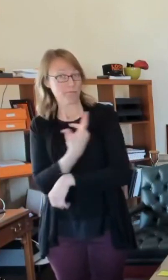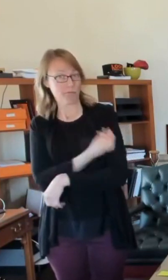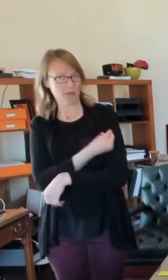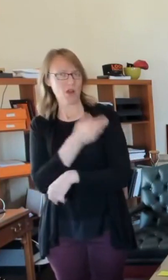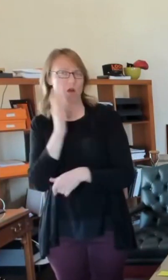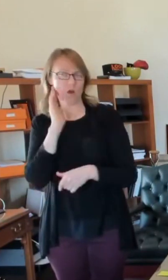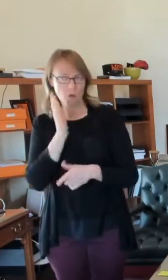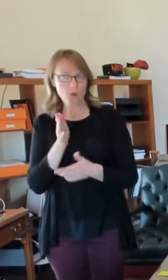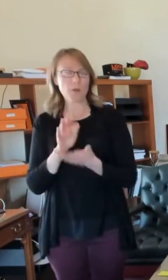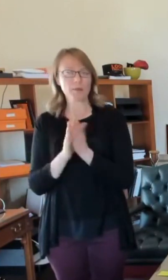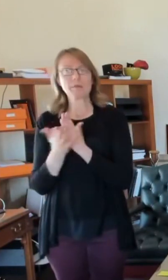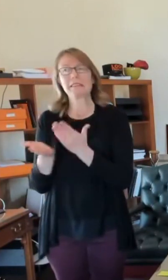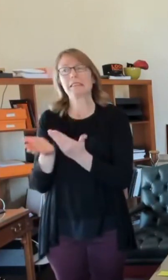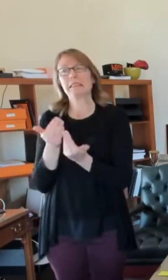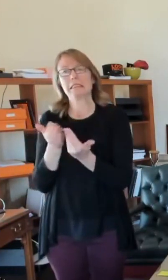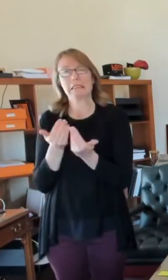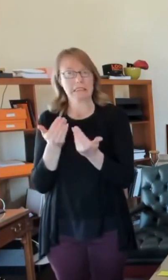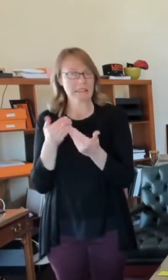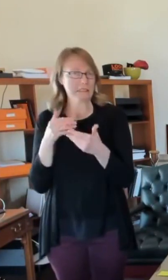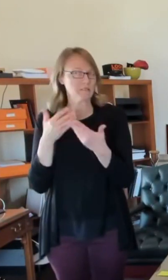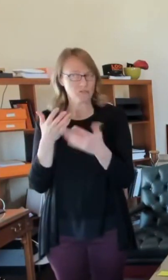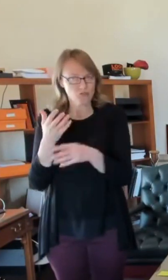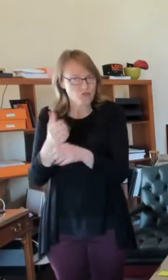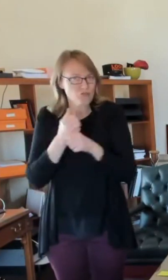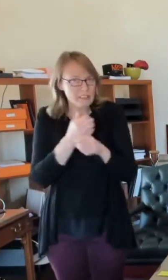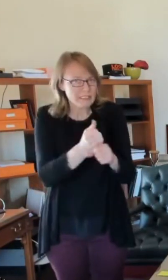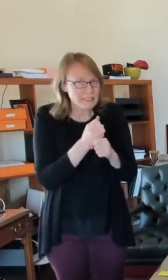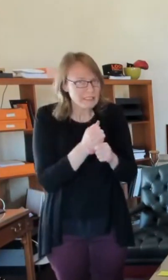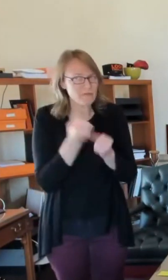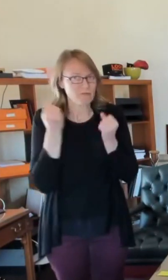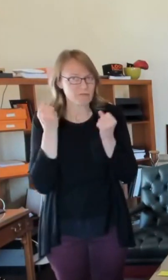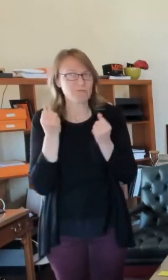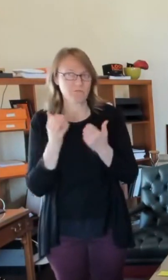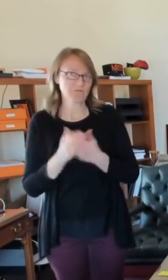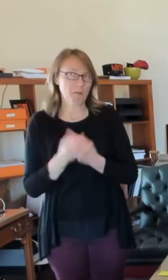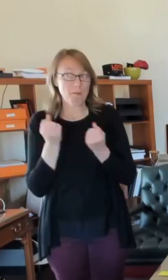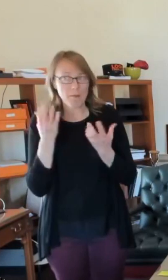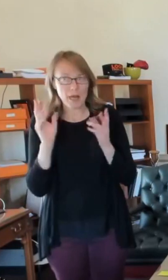we expect to learn that later this afternoon or maybe tomorrow morning.